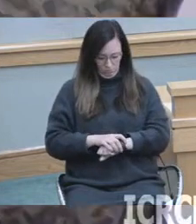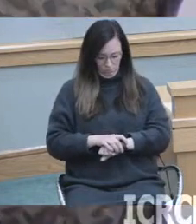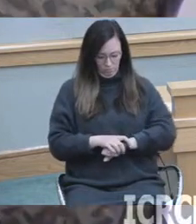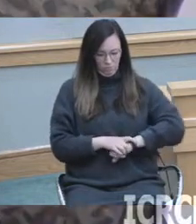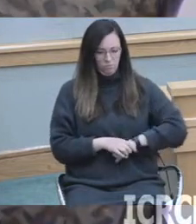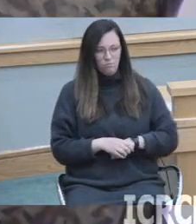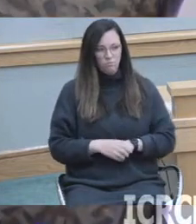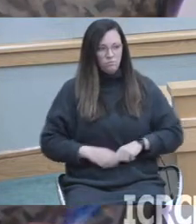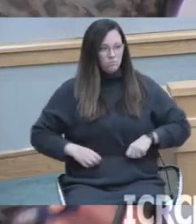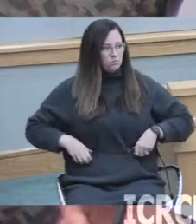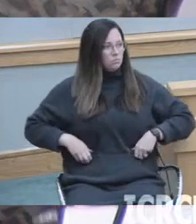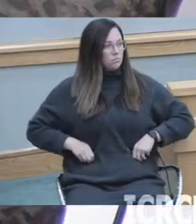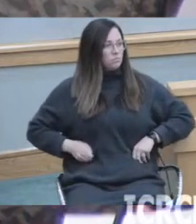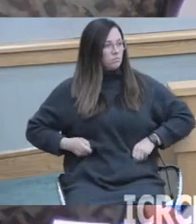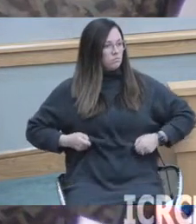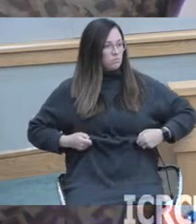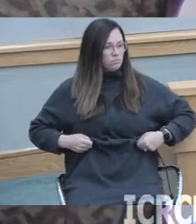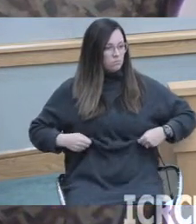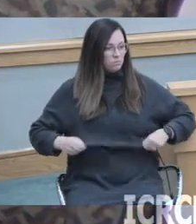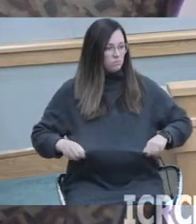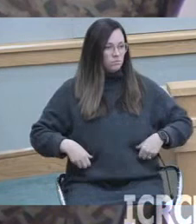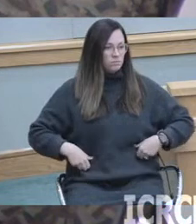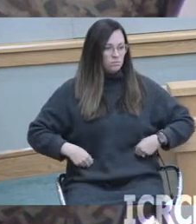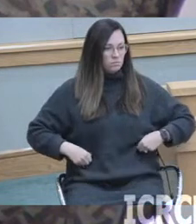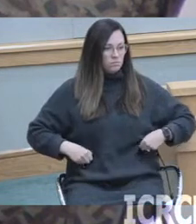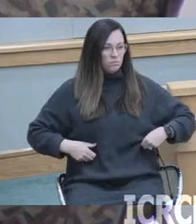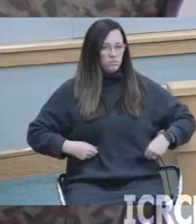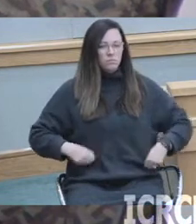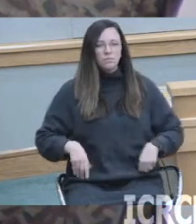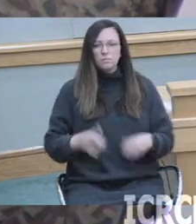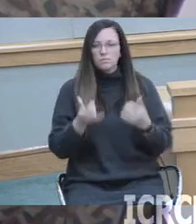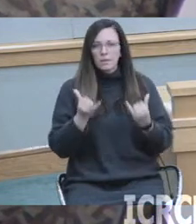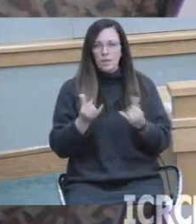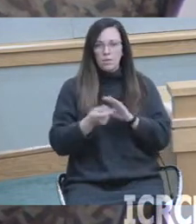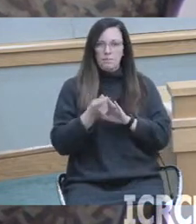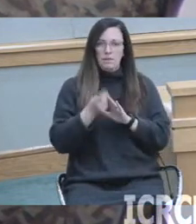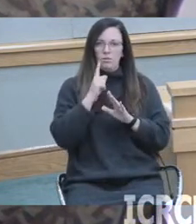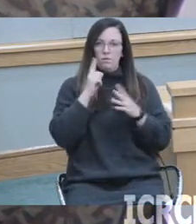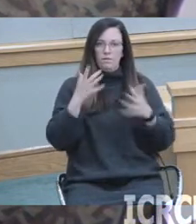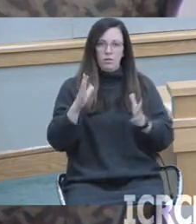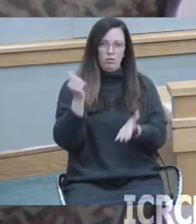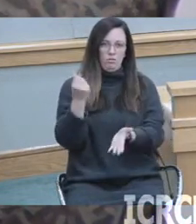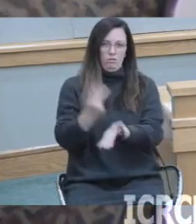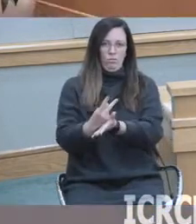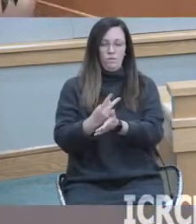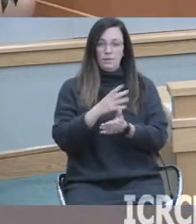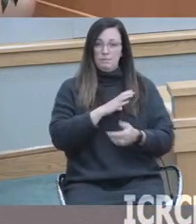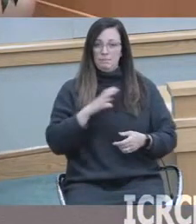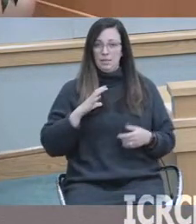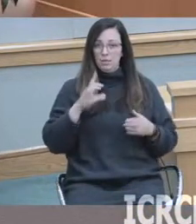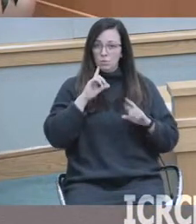Okay, now minutes are approved. Committee reports.